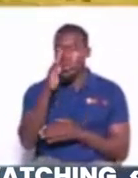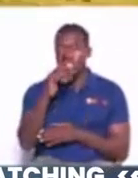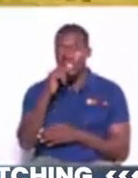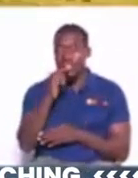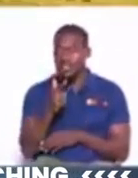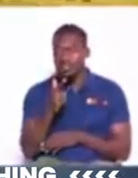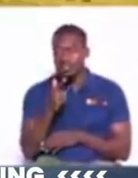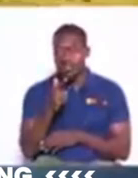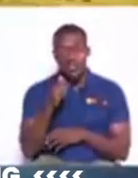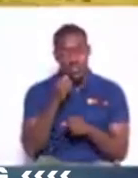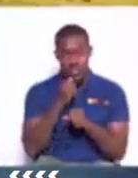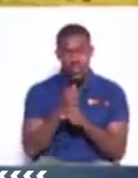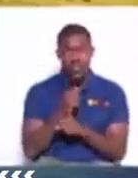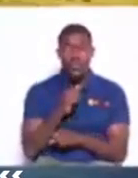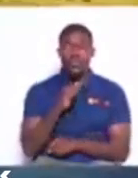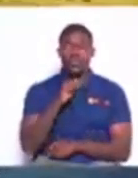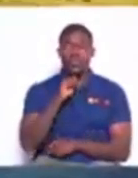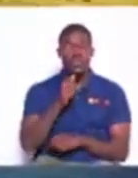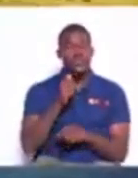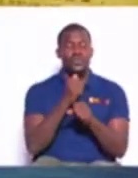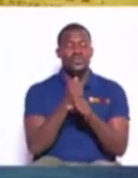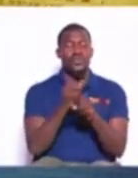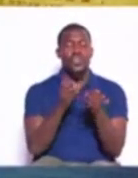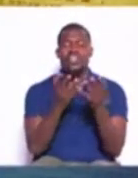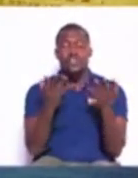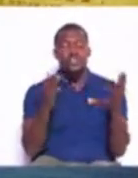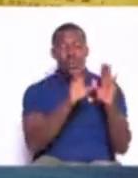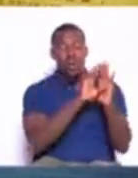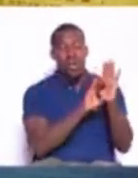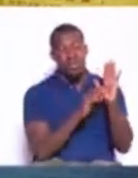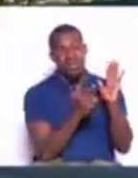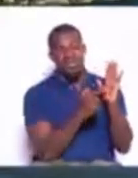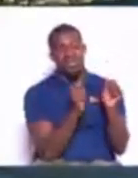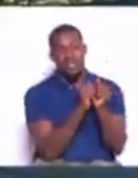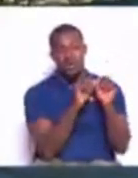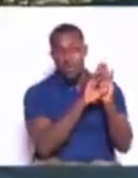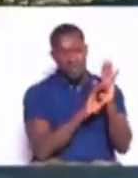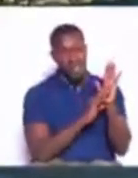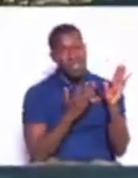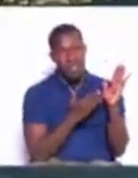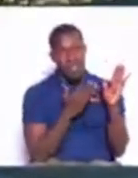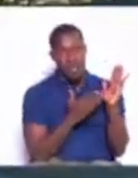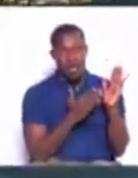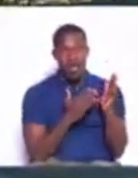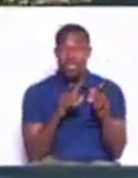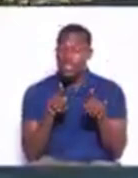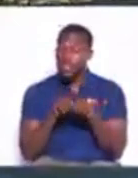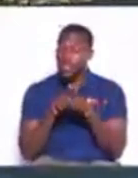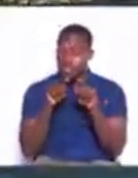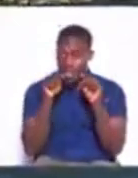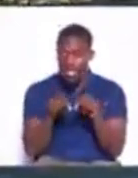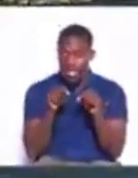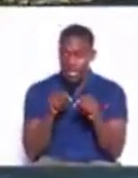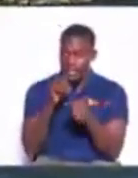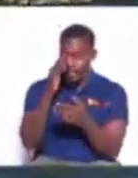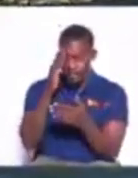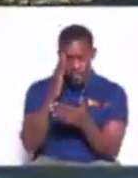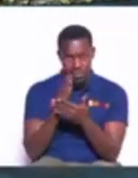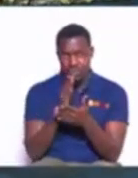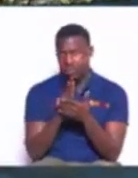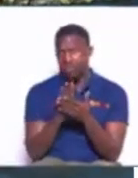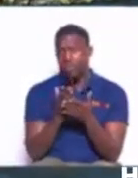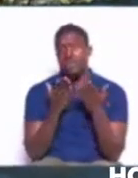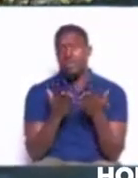not covet. The Ten Commandment Law is still relevant today. The Ten Commandment Law is